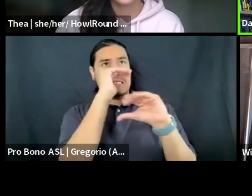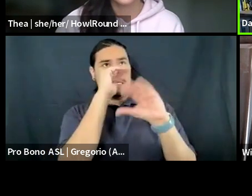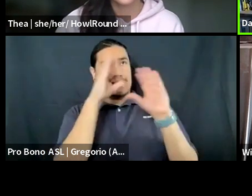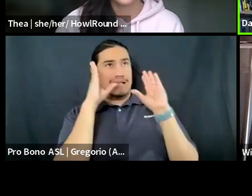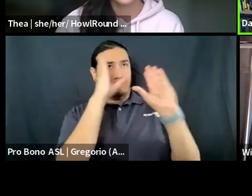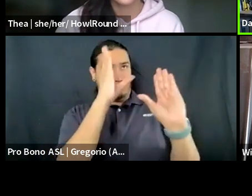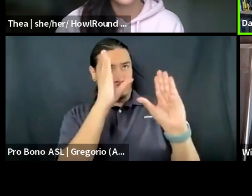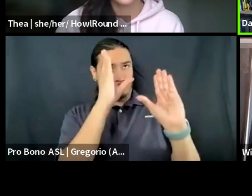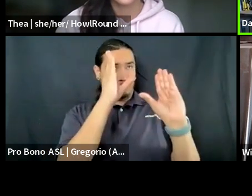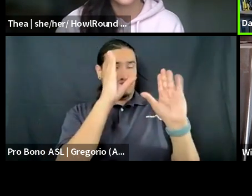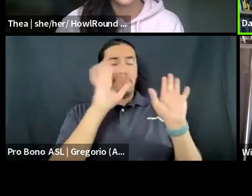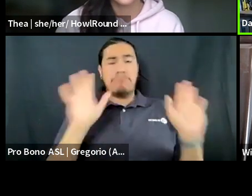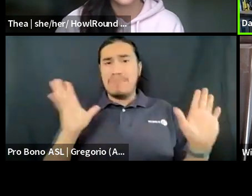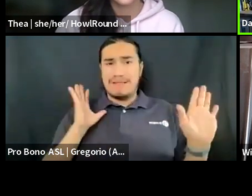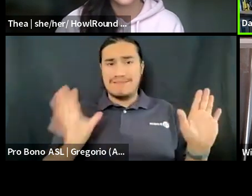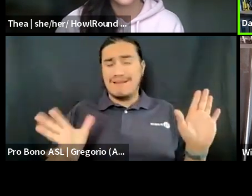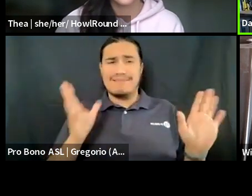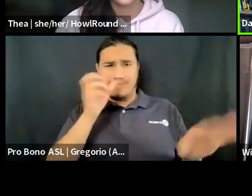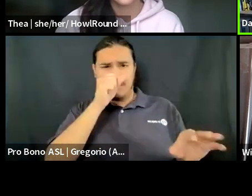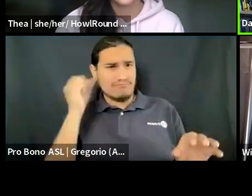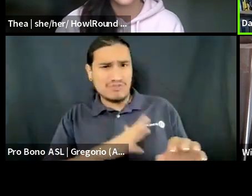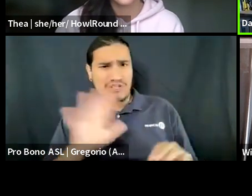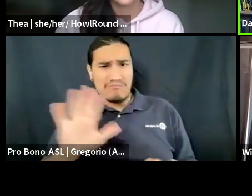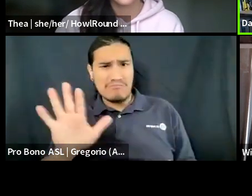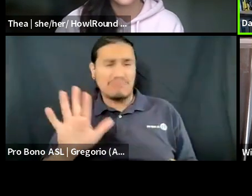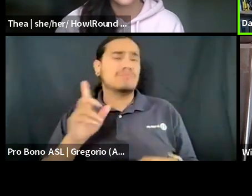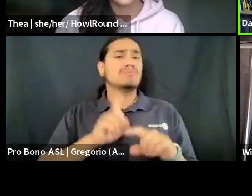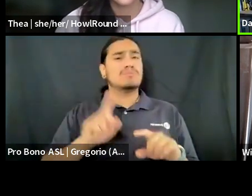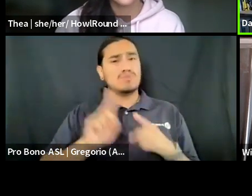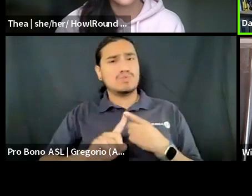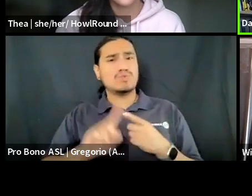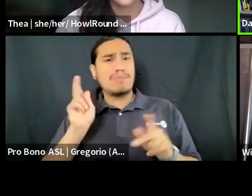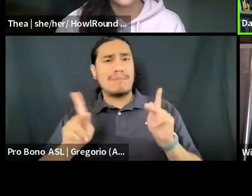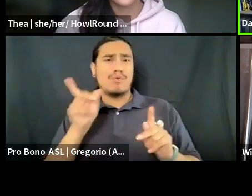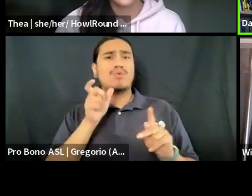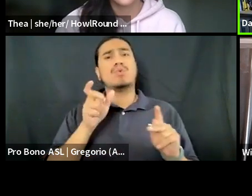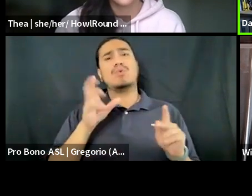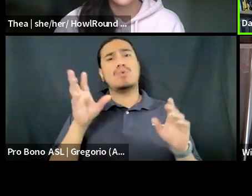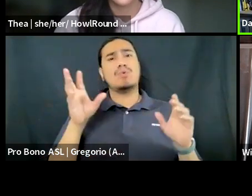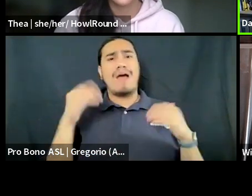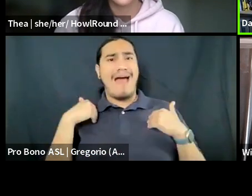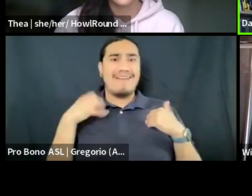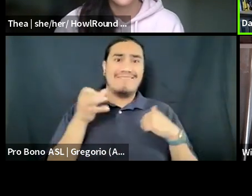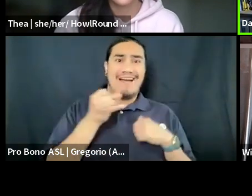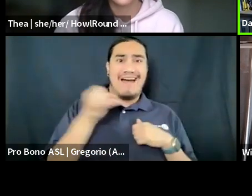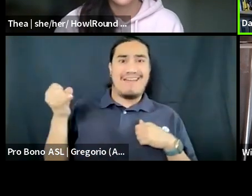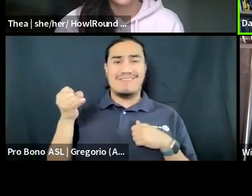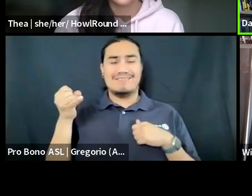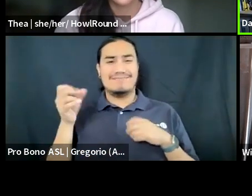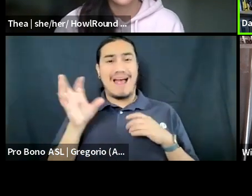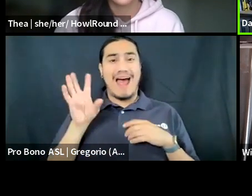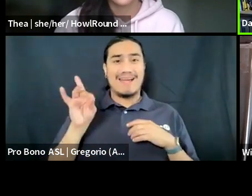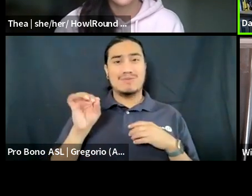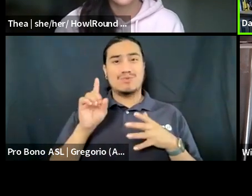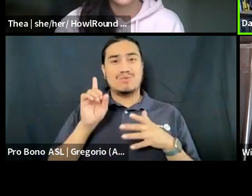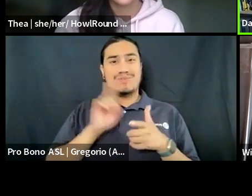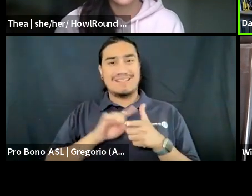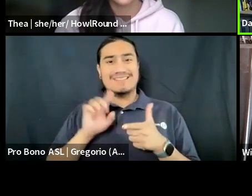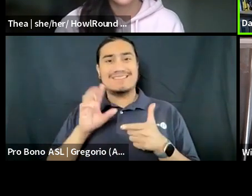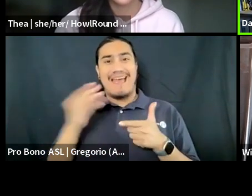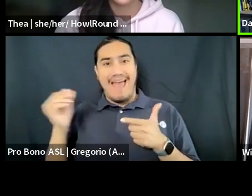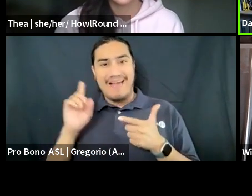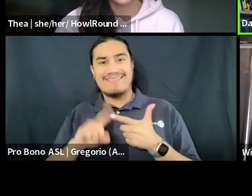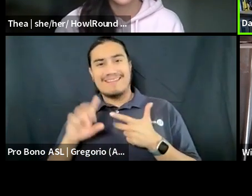activity. And this is no shade to people who are not multi-hyphenates. It's good to focus on whatever it is that you love. You know, I'm just saying